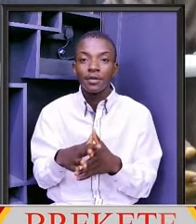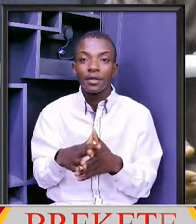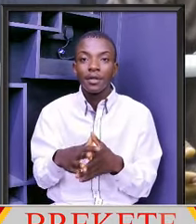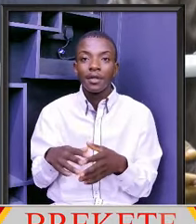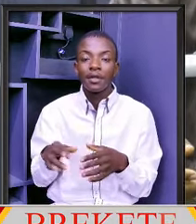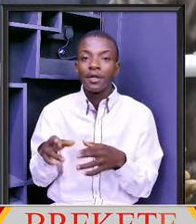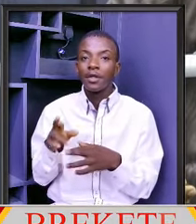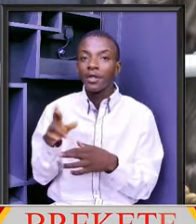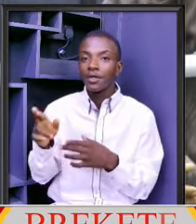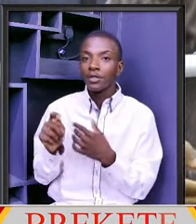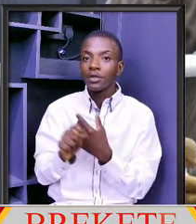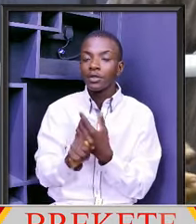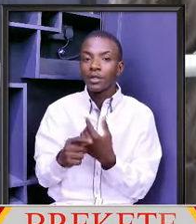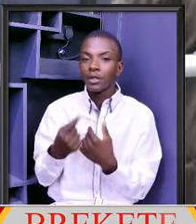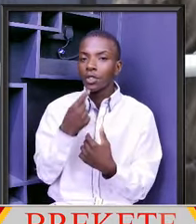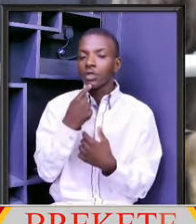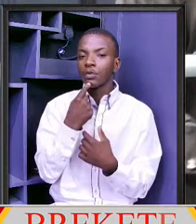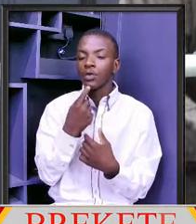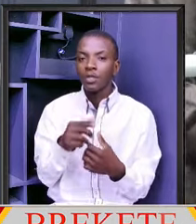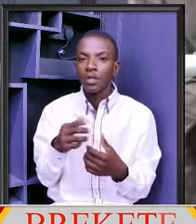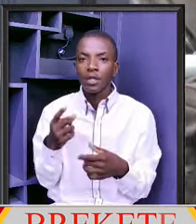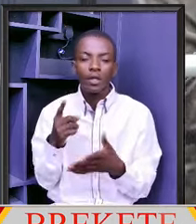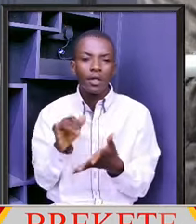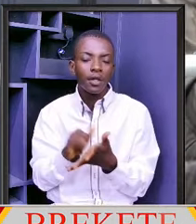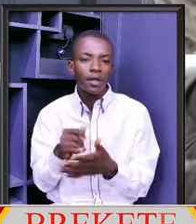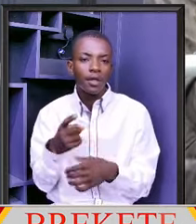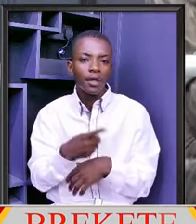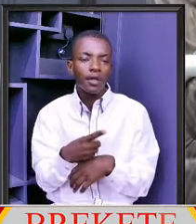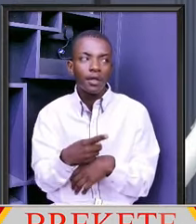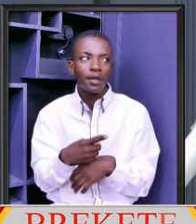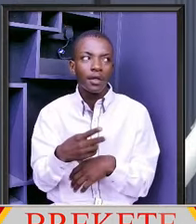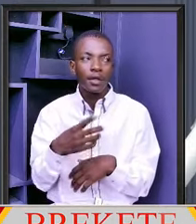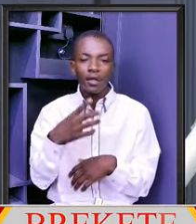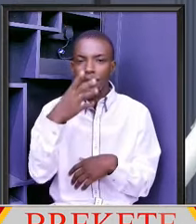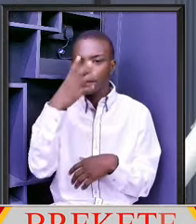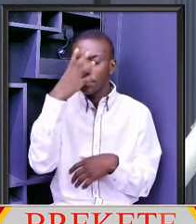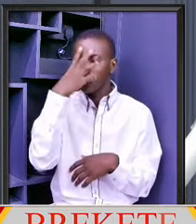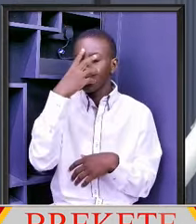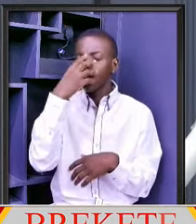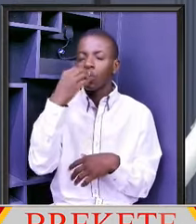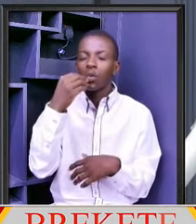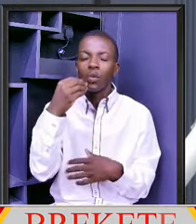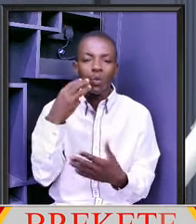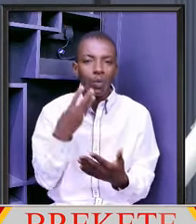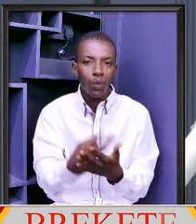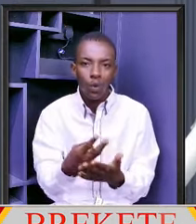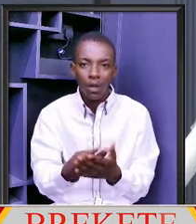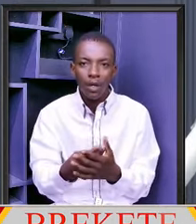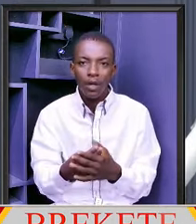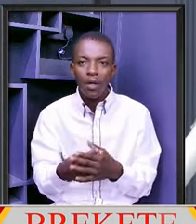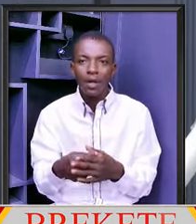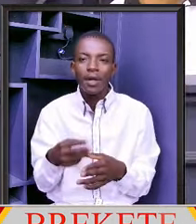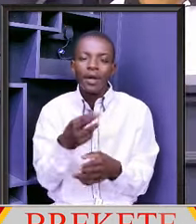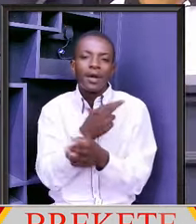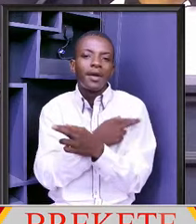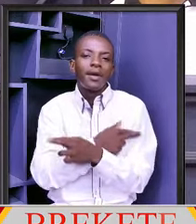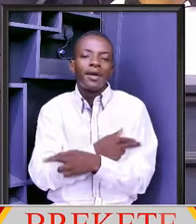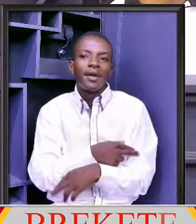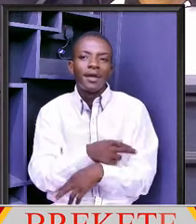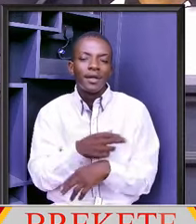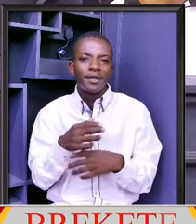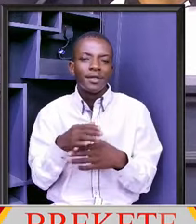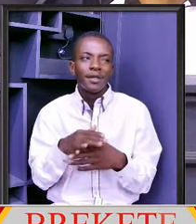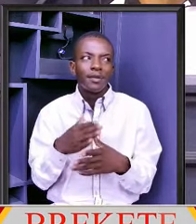this reaction go disappoint you now. That day, sleep well. I sleep well. I rest well.